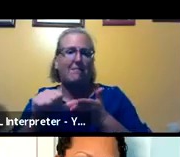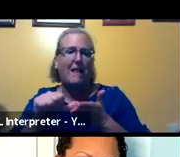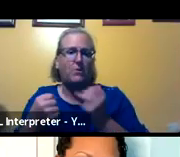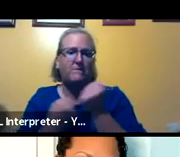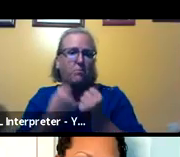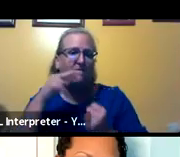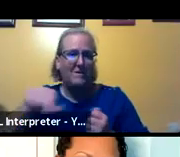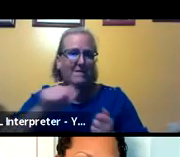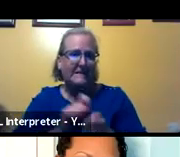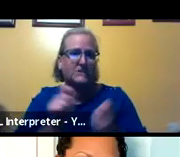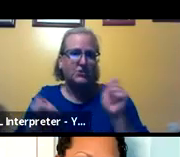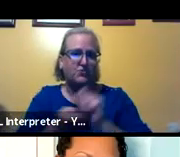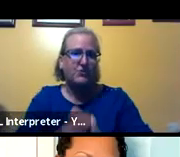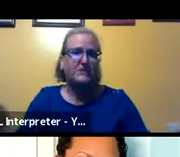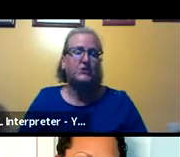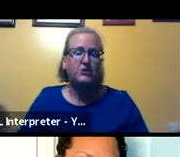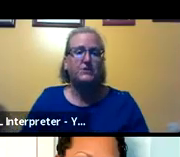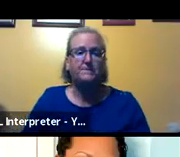change.